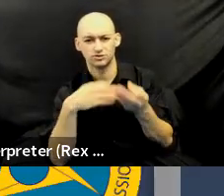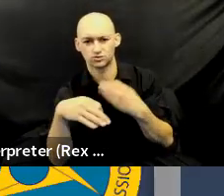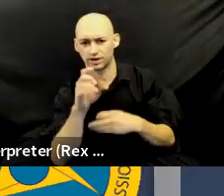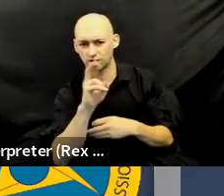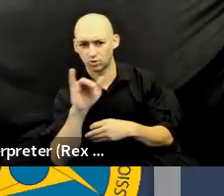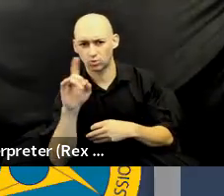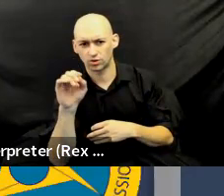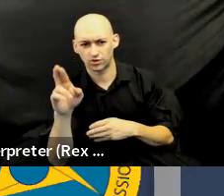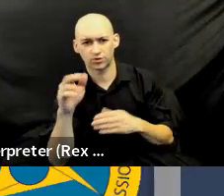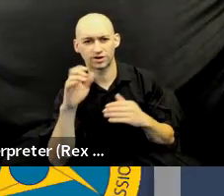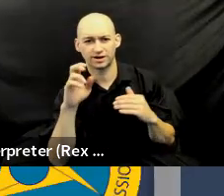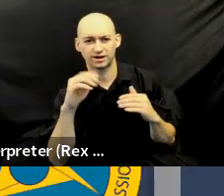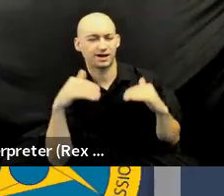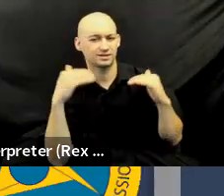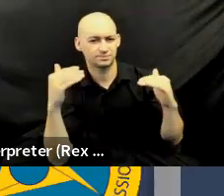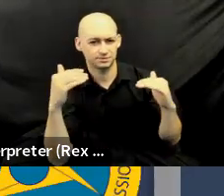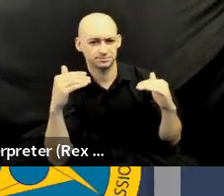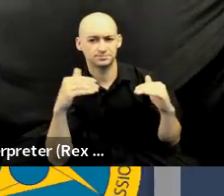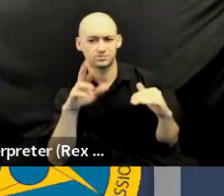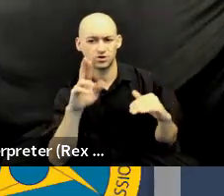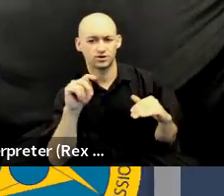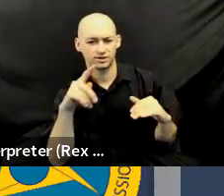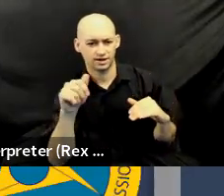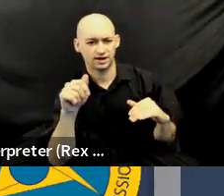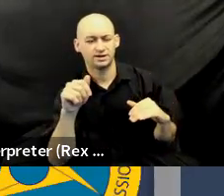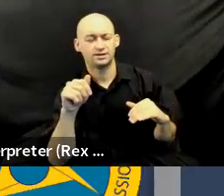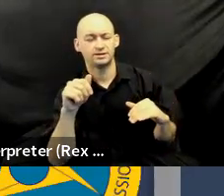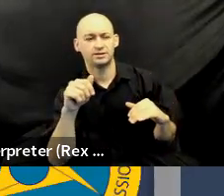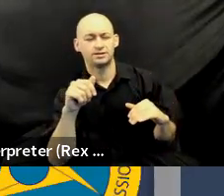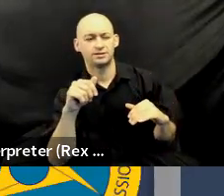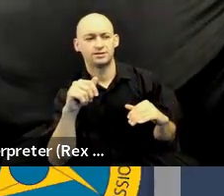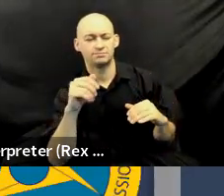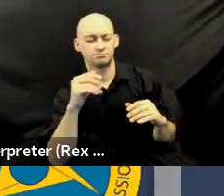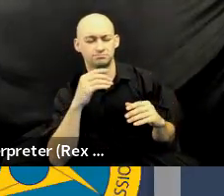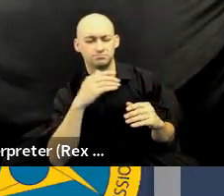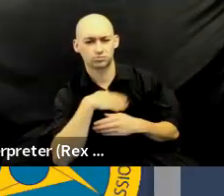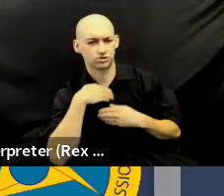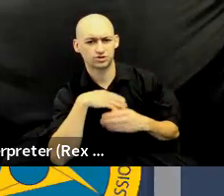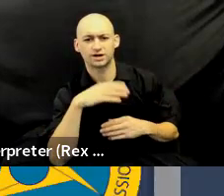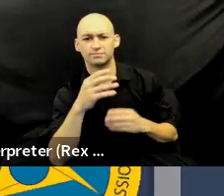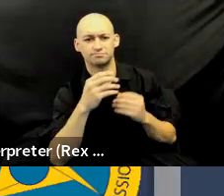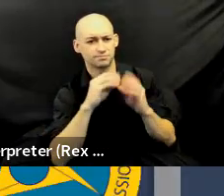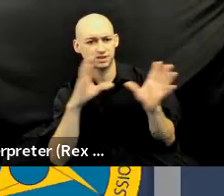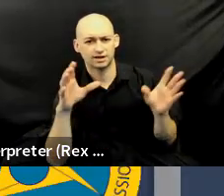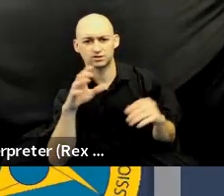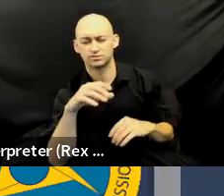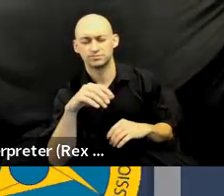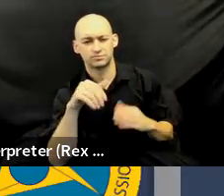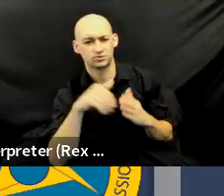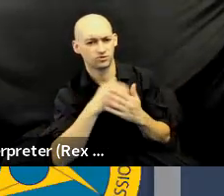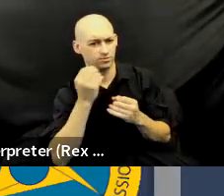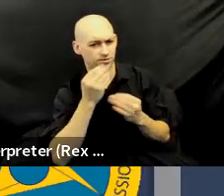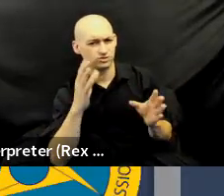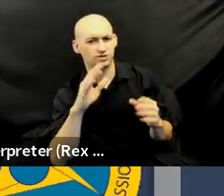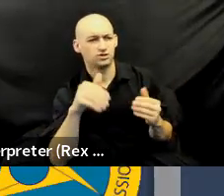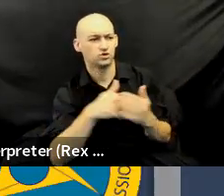programs. The RTPAs appreciate Caltrans's commitment to transparency and collaboration as they continue to update the strategy, and we